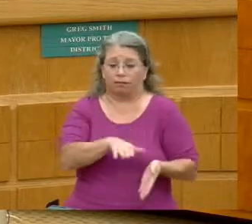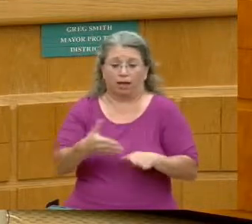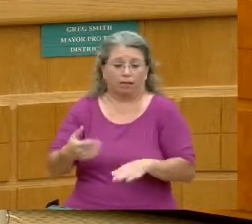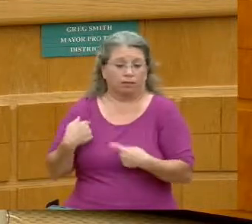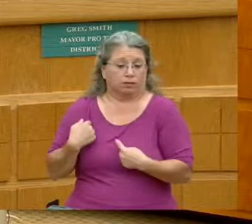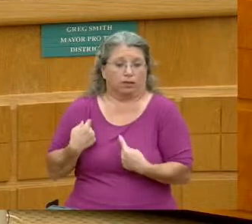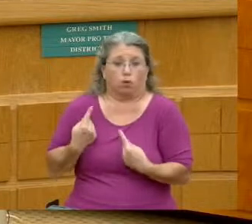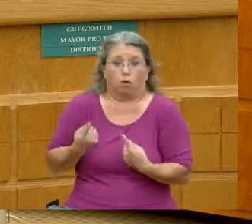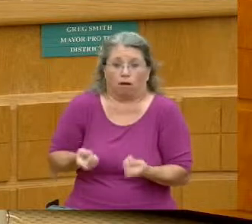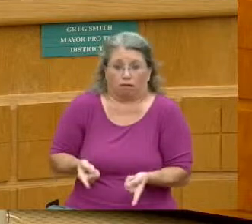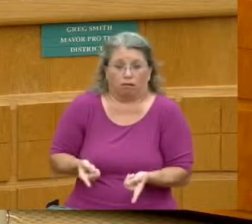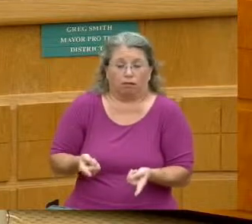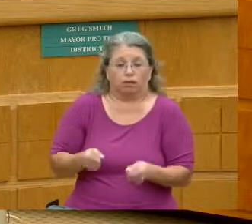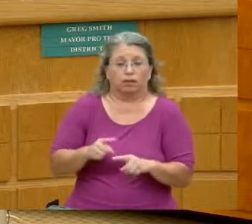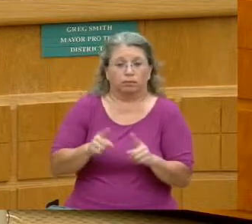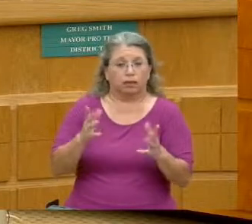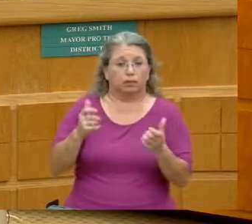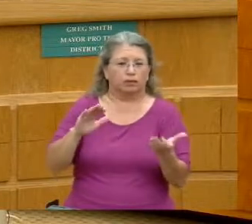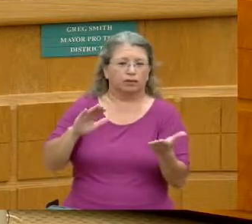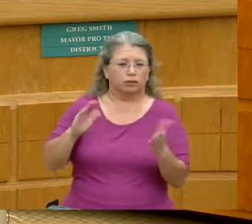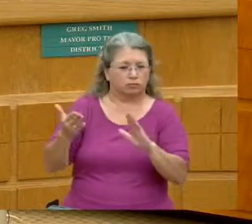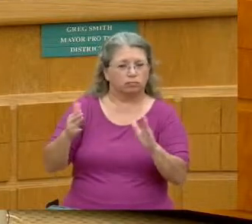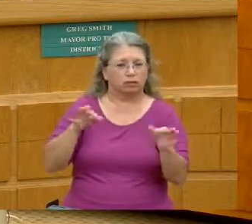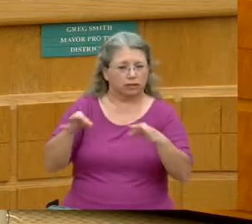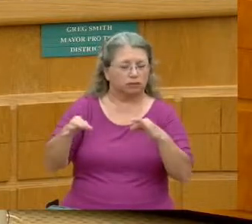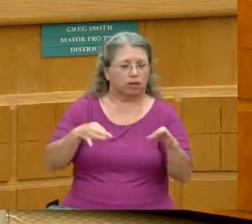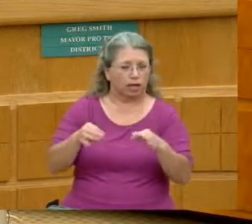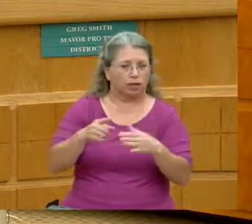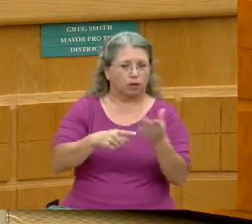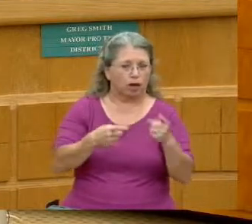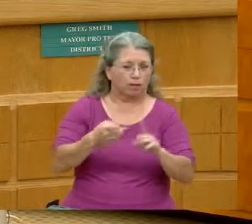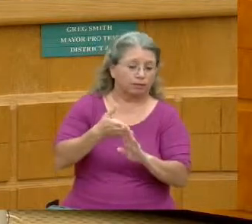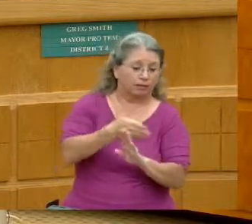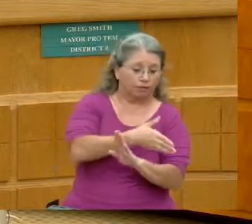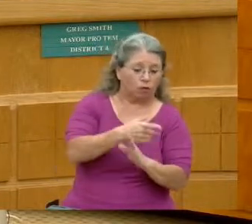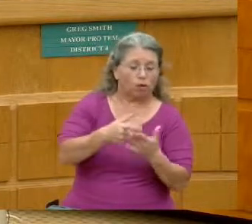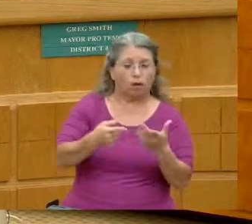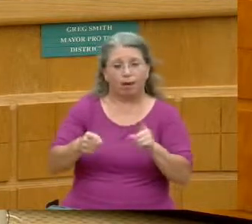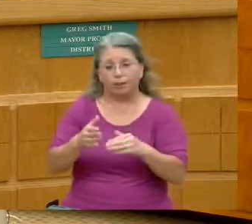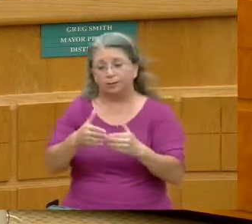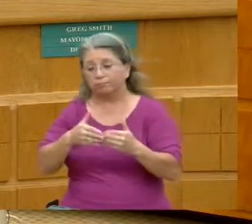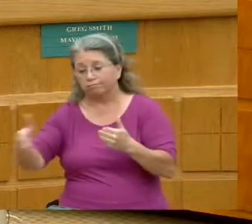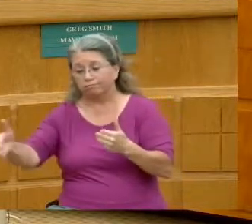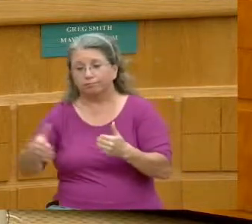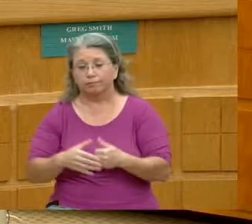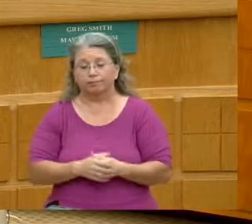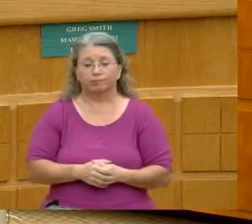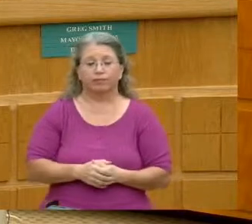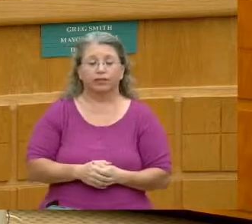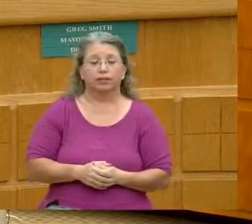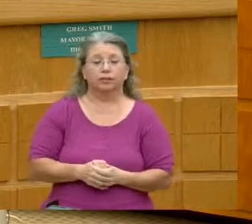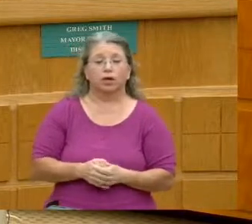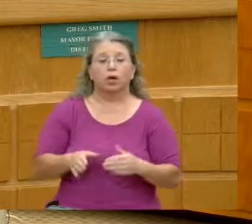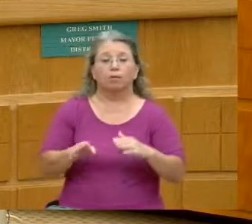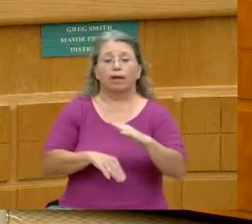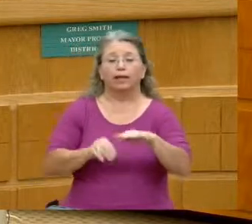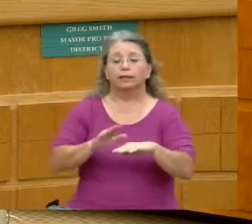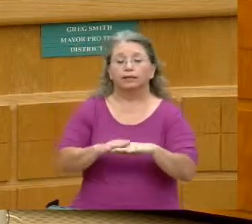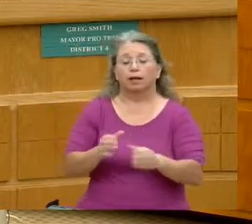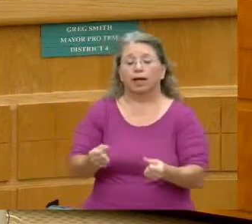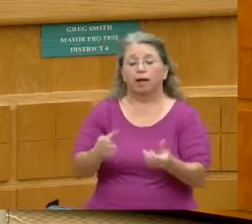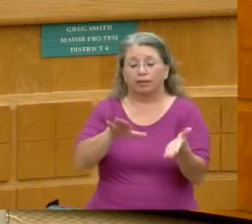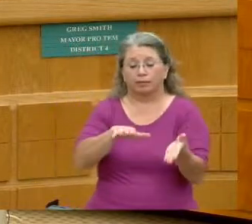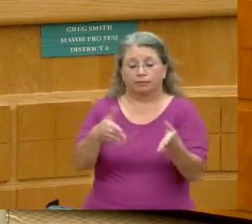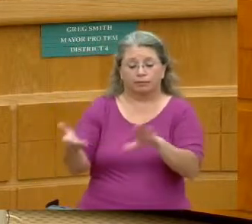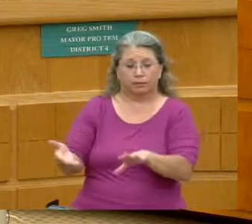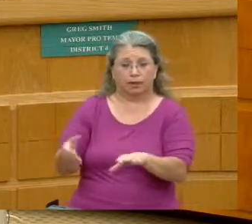explain the difference between what came before and what comes after. So based on that model of fatalities, one thing we estimate